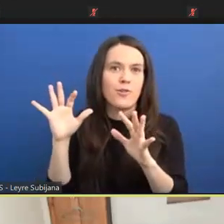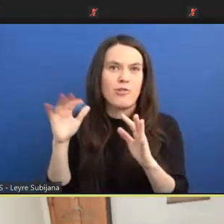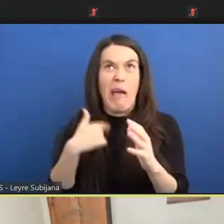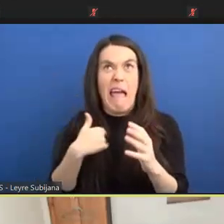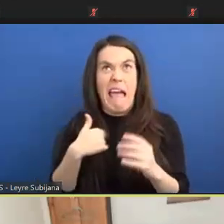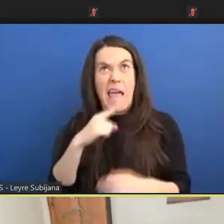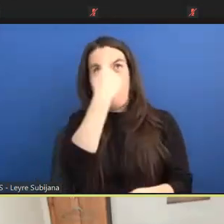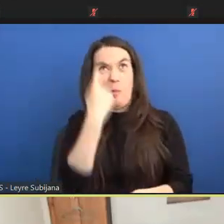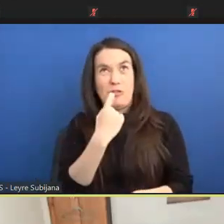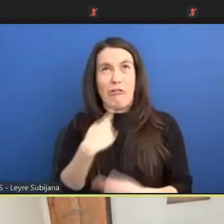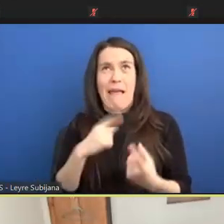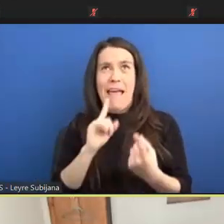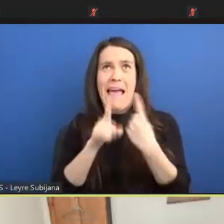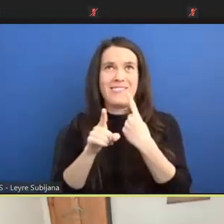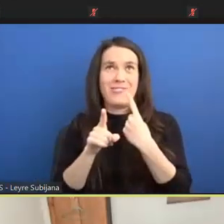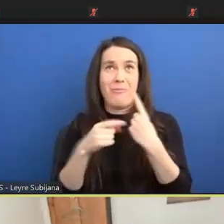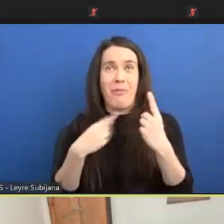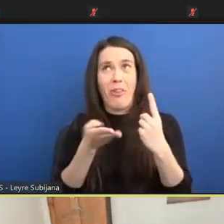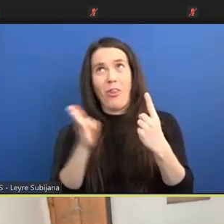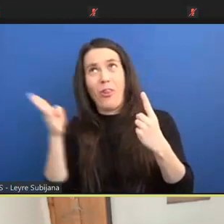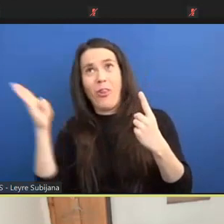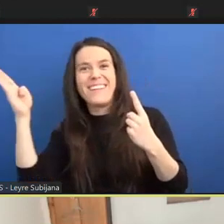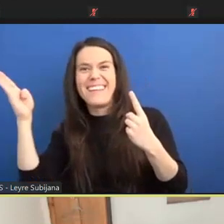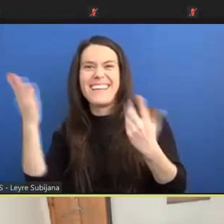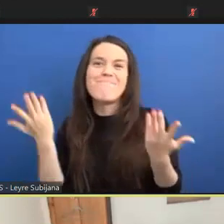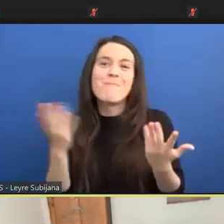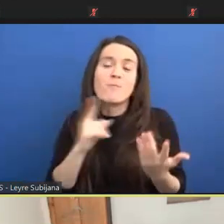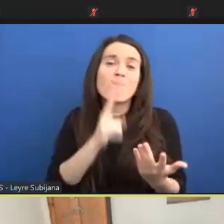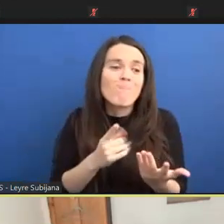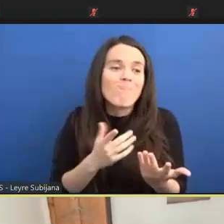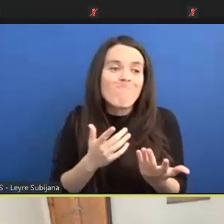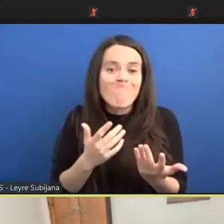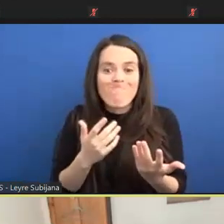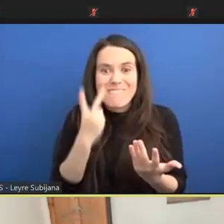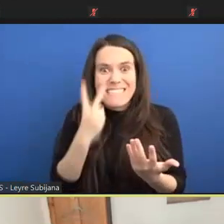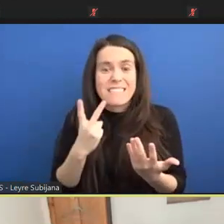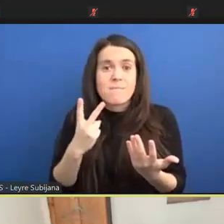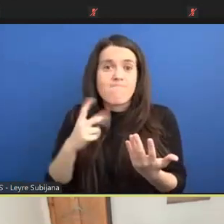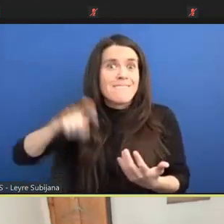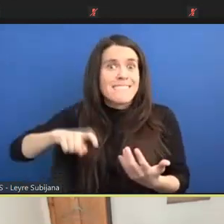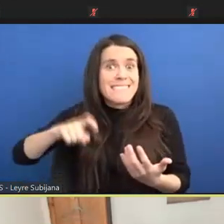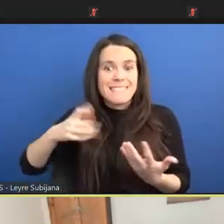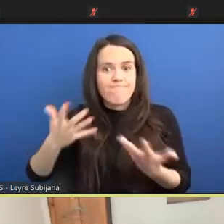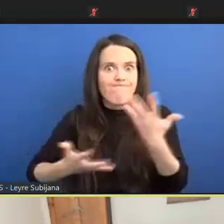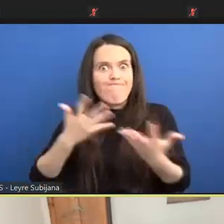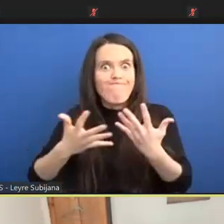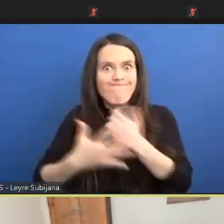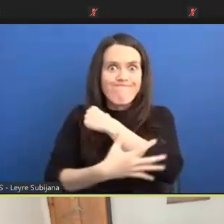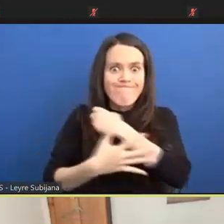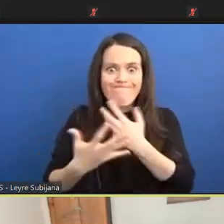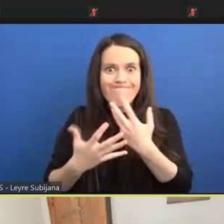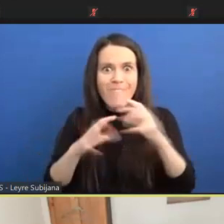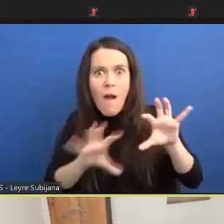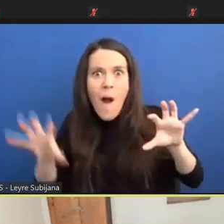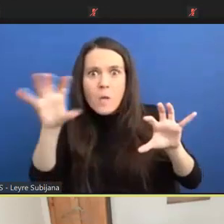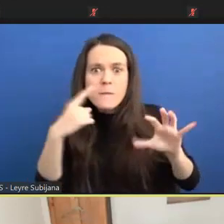fair, other than to say there's a huge need for, particularly in the development sector, to focus on what's